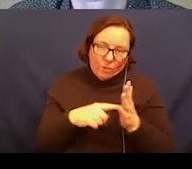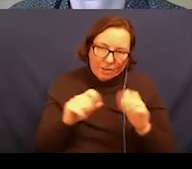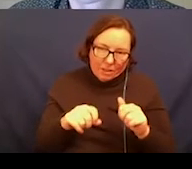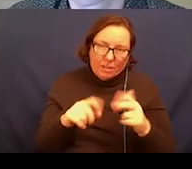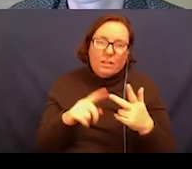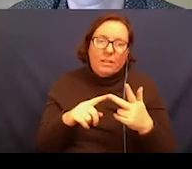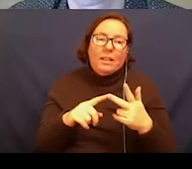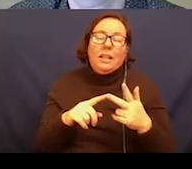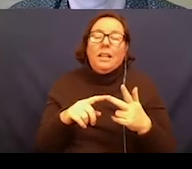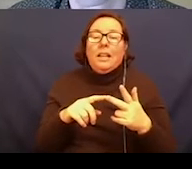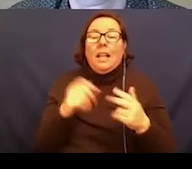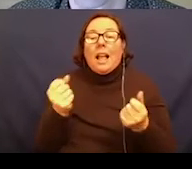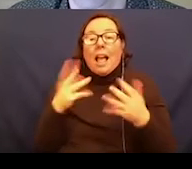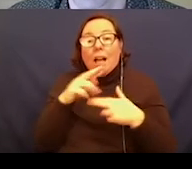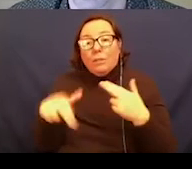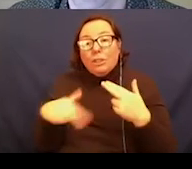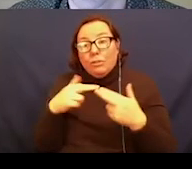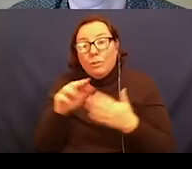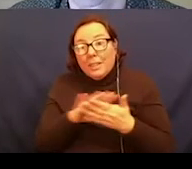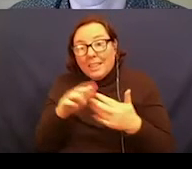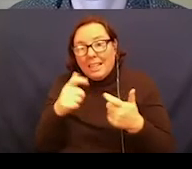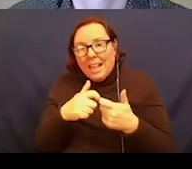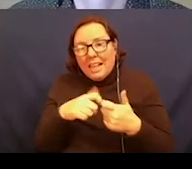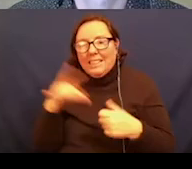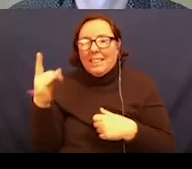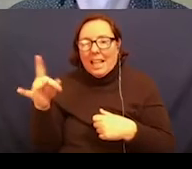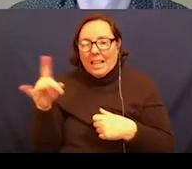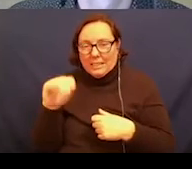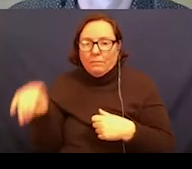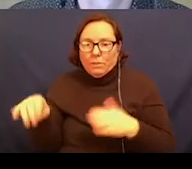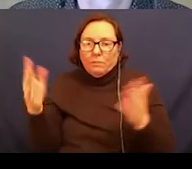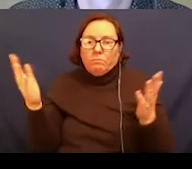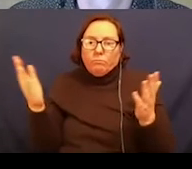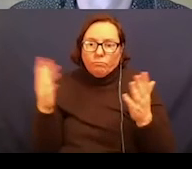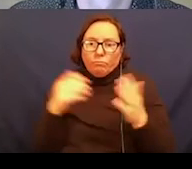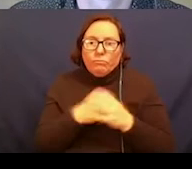and delivers 18% renewable electricity to customers.